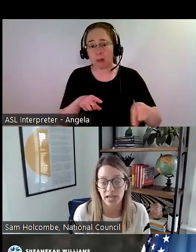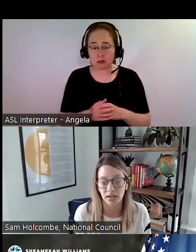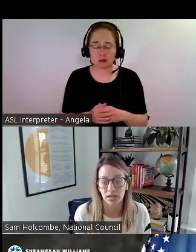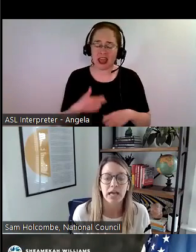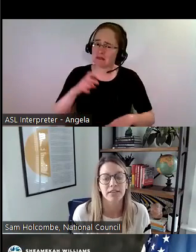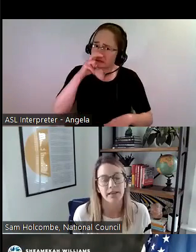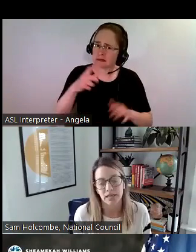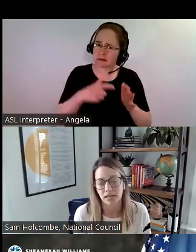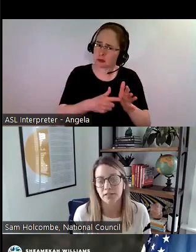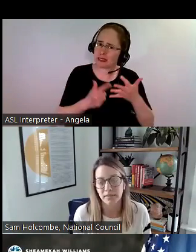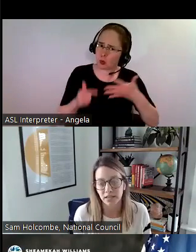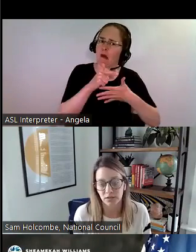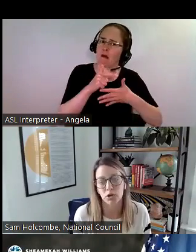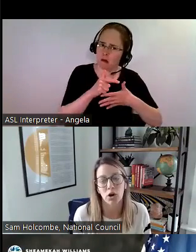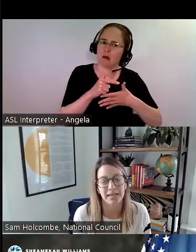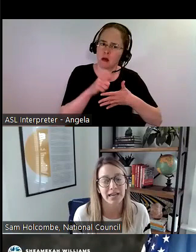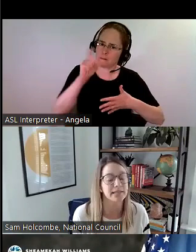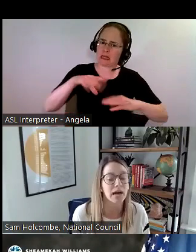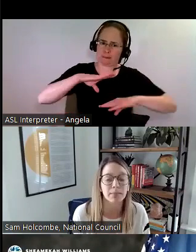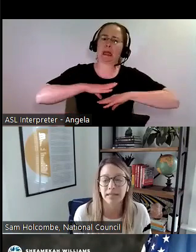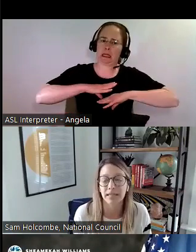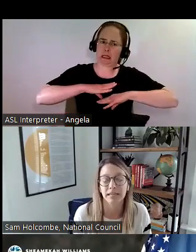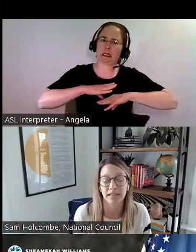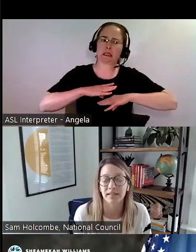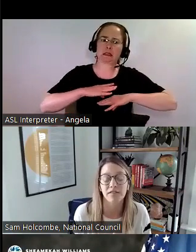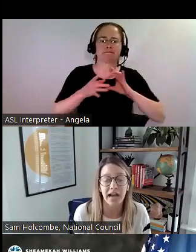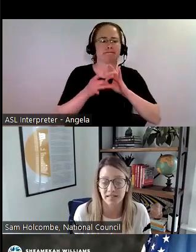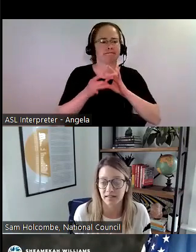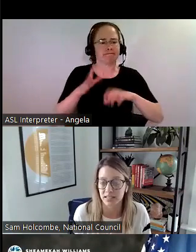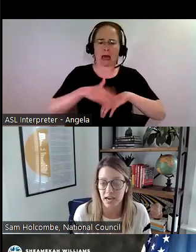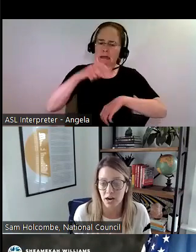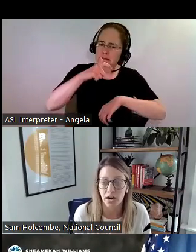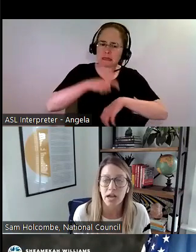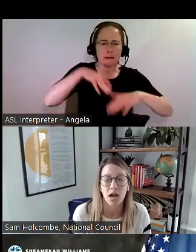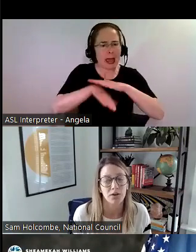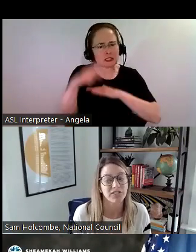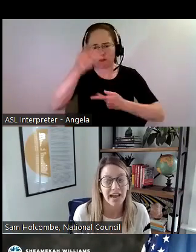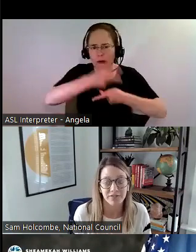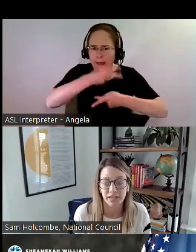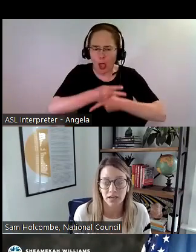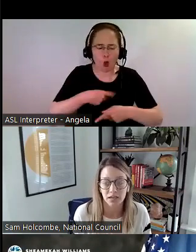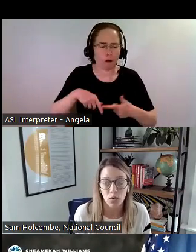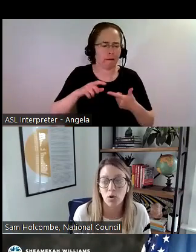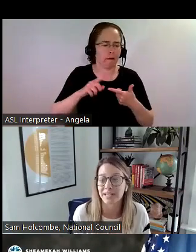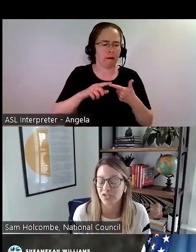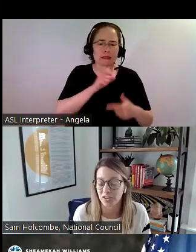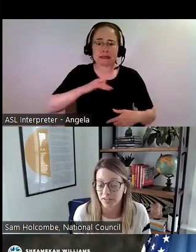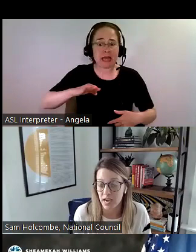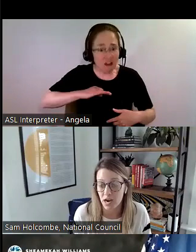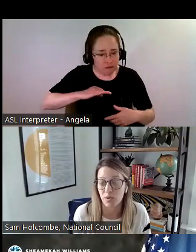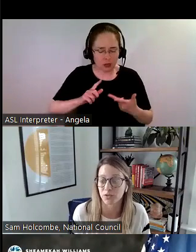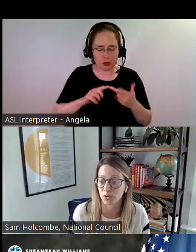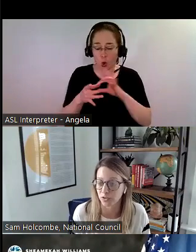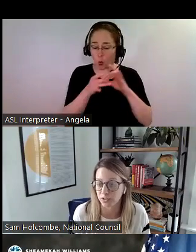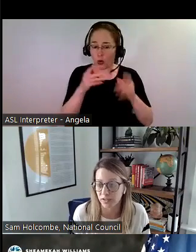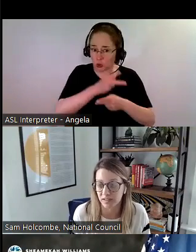stringent criteria that they need to meet regarding timeliness of access to care, staffing, coordination